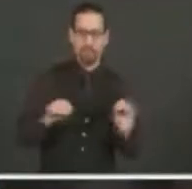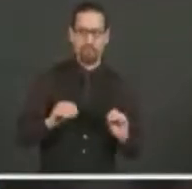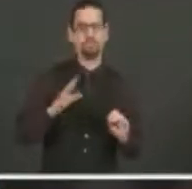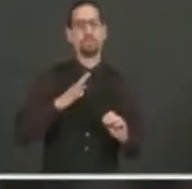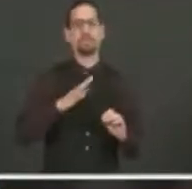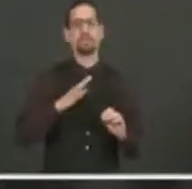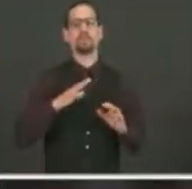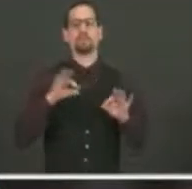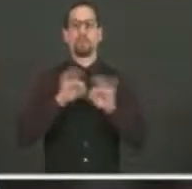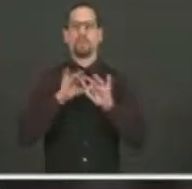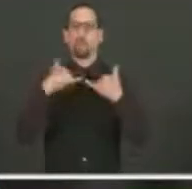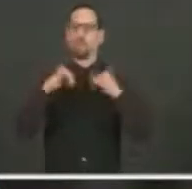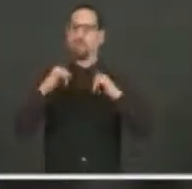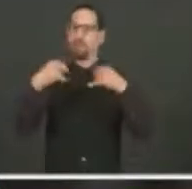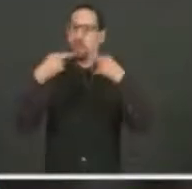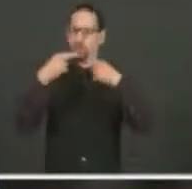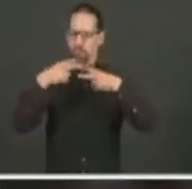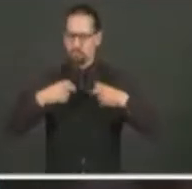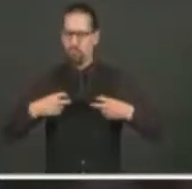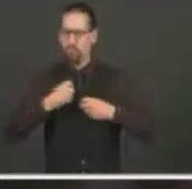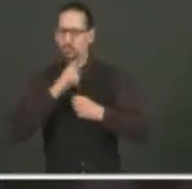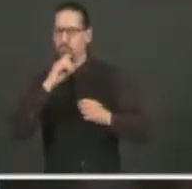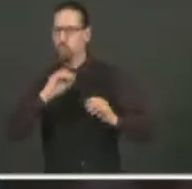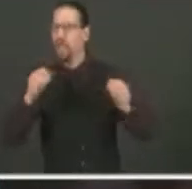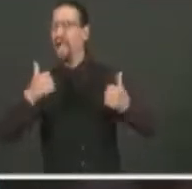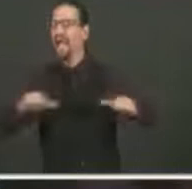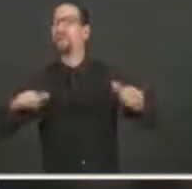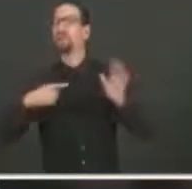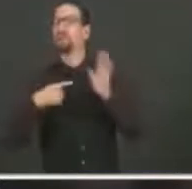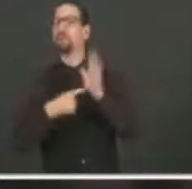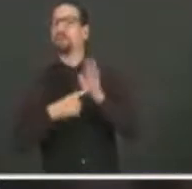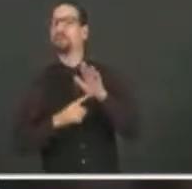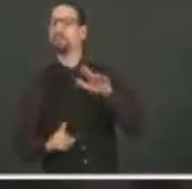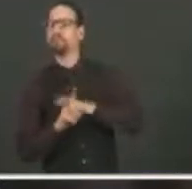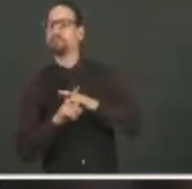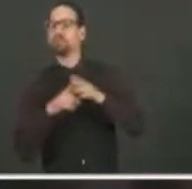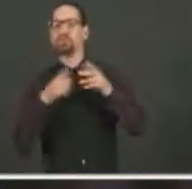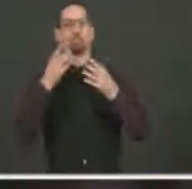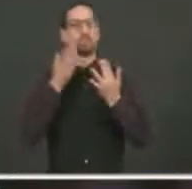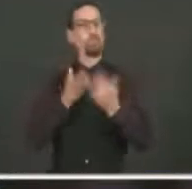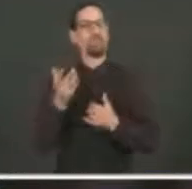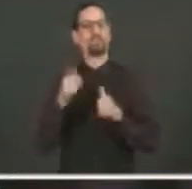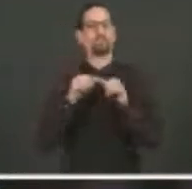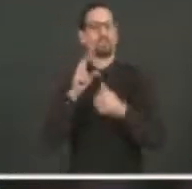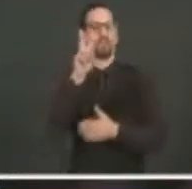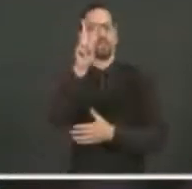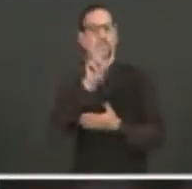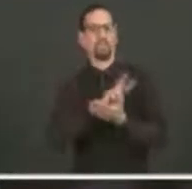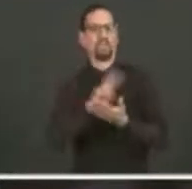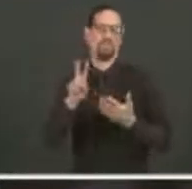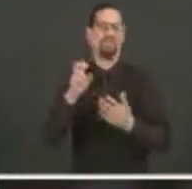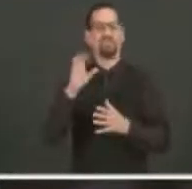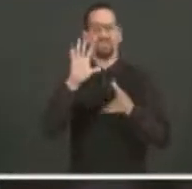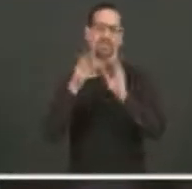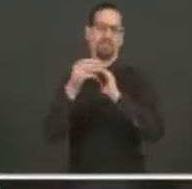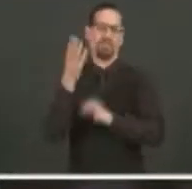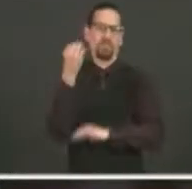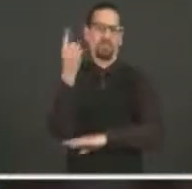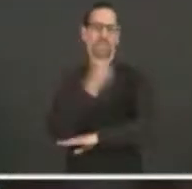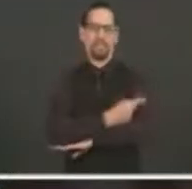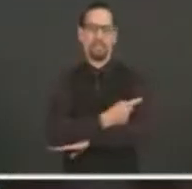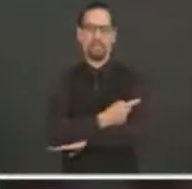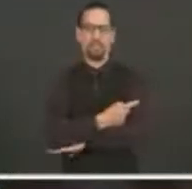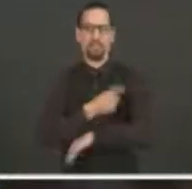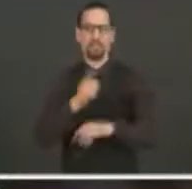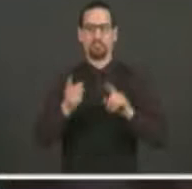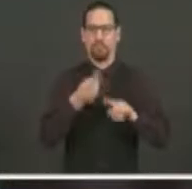yourself for symptoms. That window for monitoring extends out to about 14 days after the